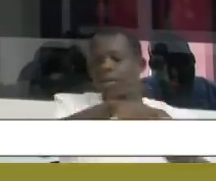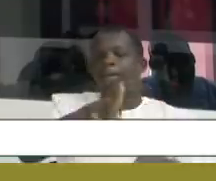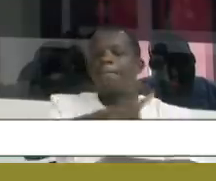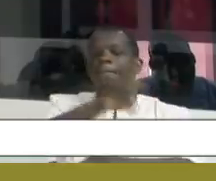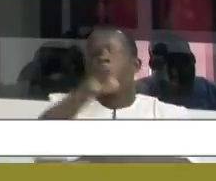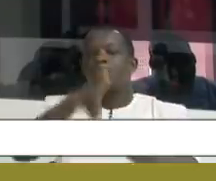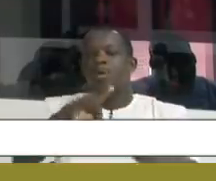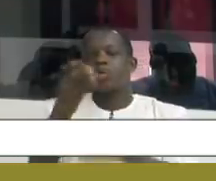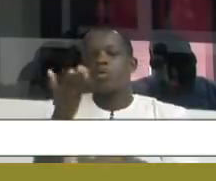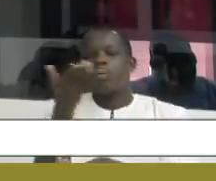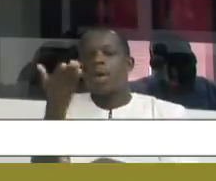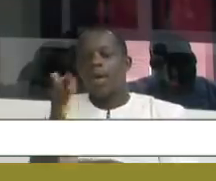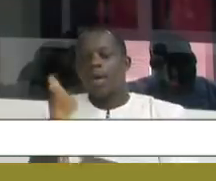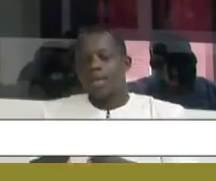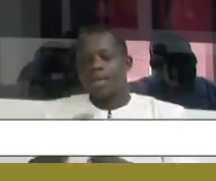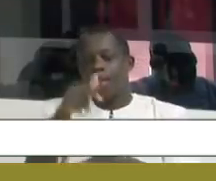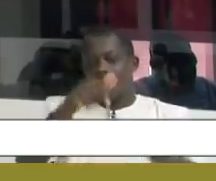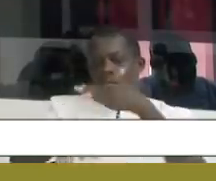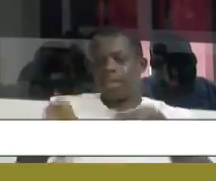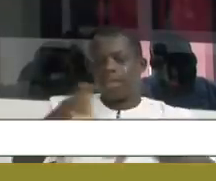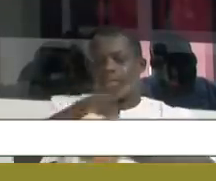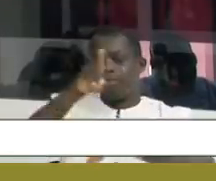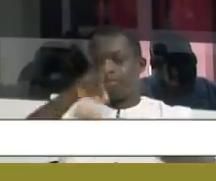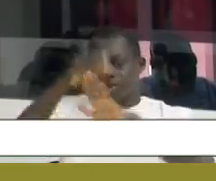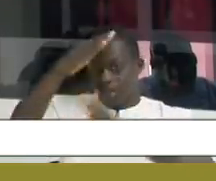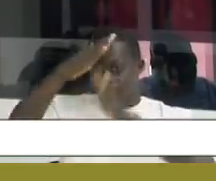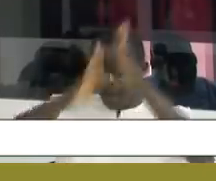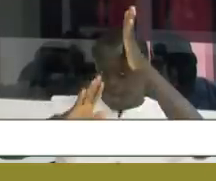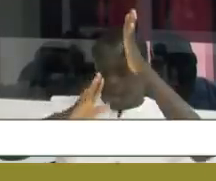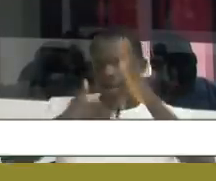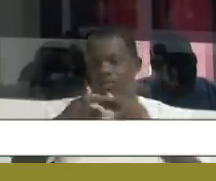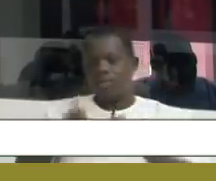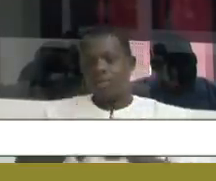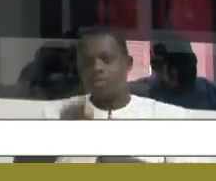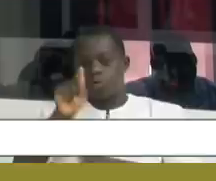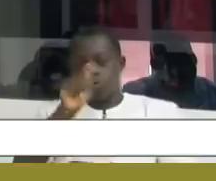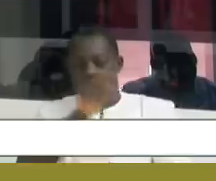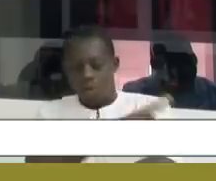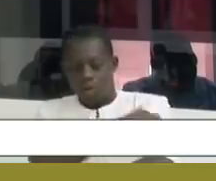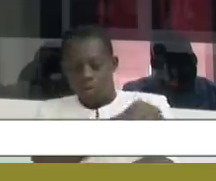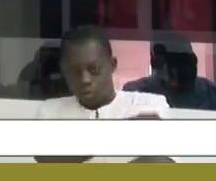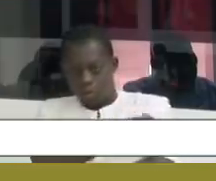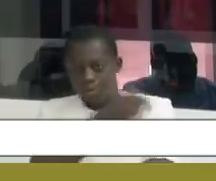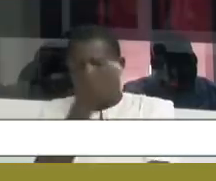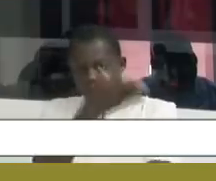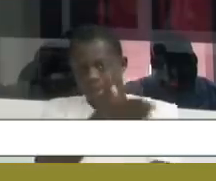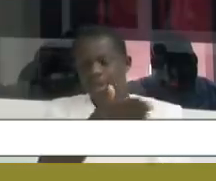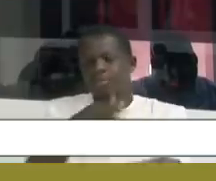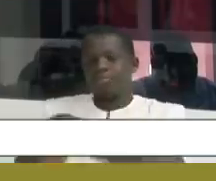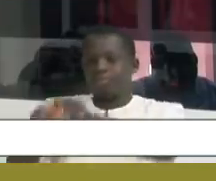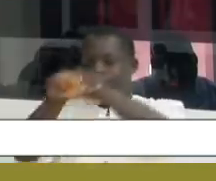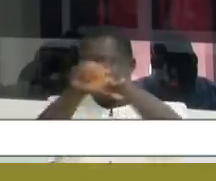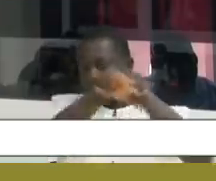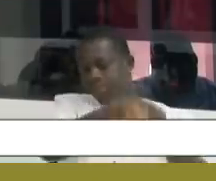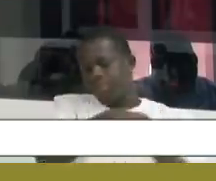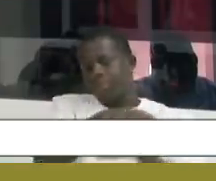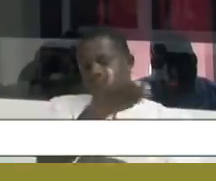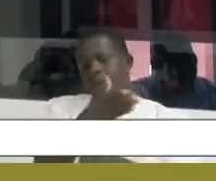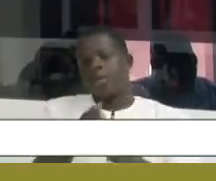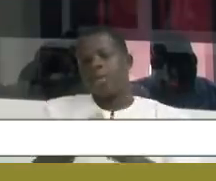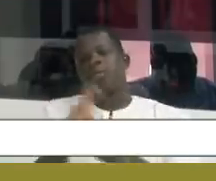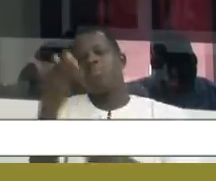as far as I can recall. That is where he was taken. Yes, there may not necessarily be a